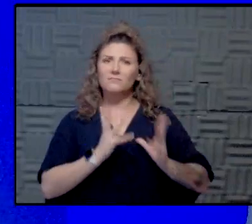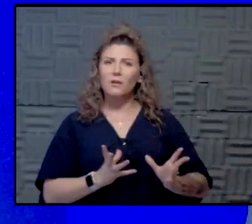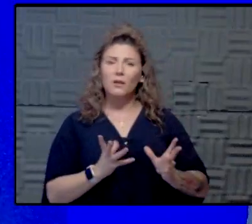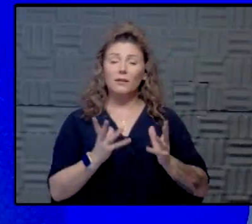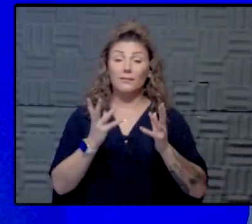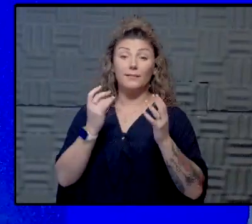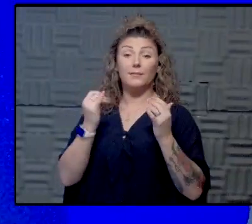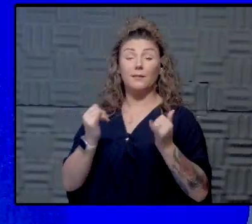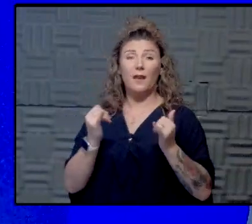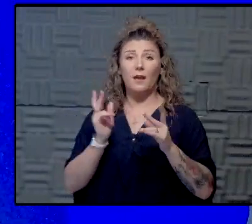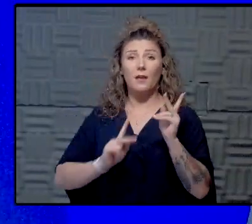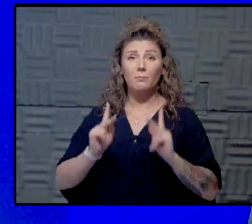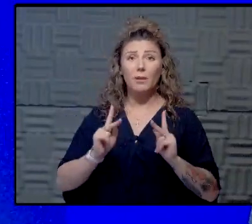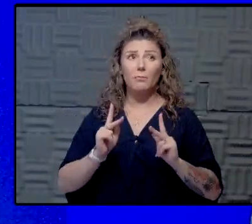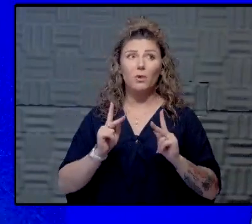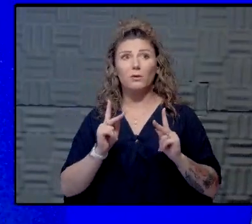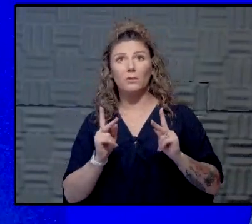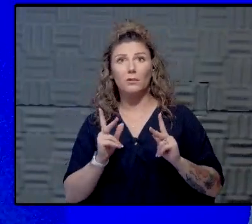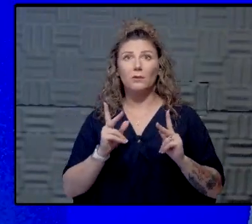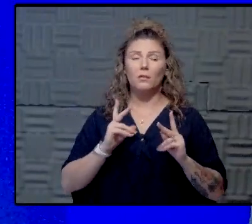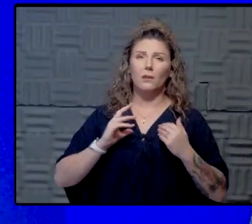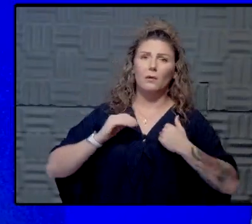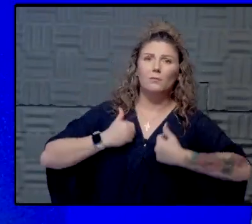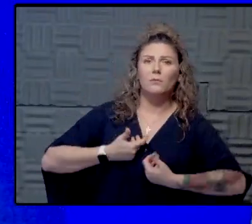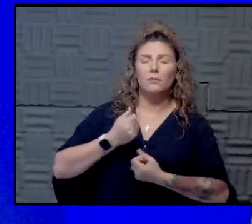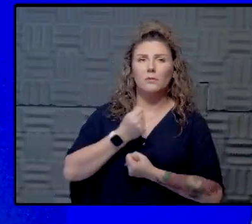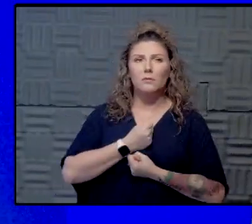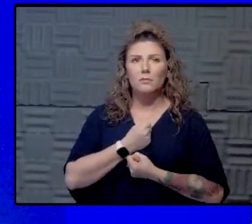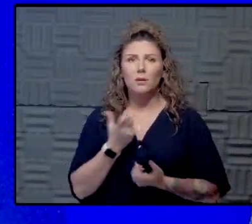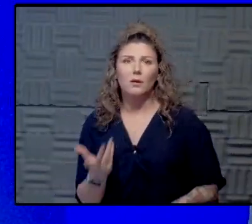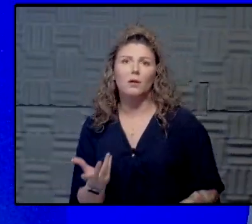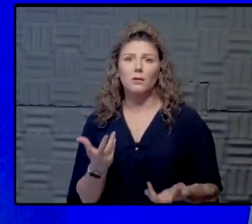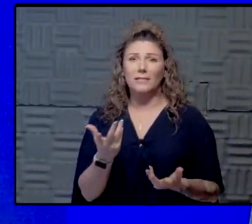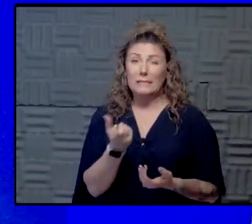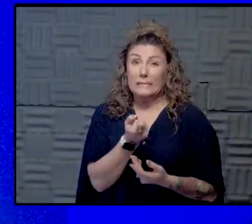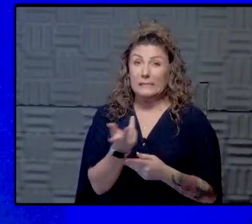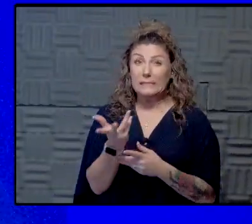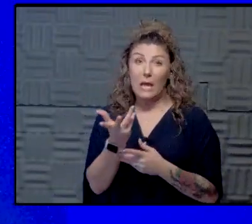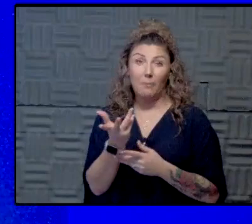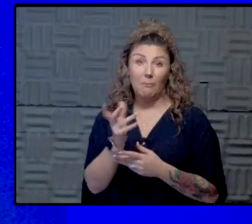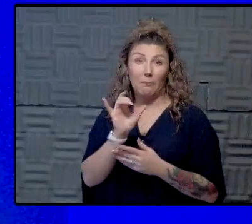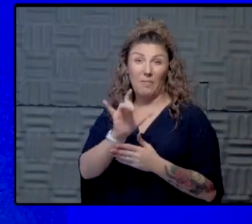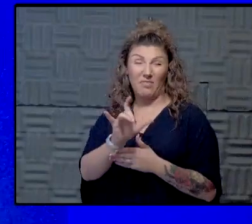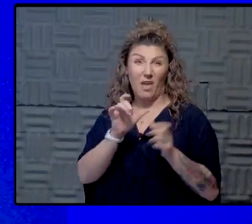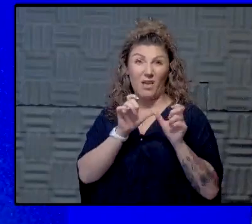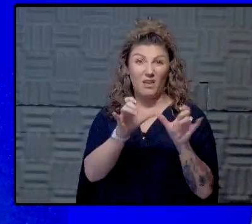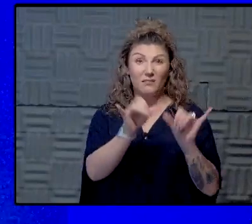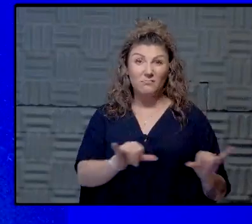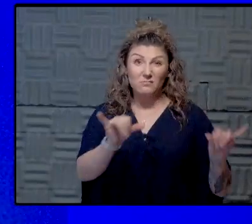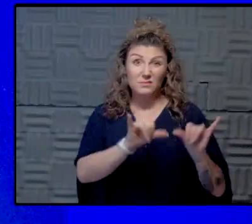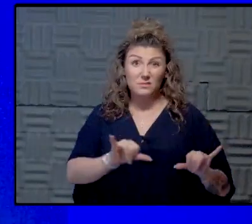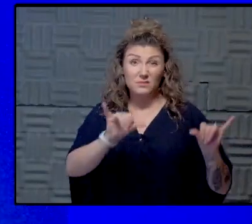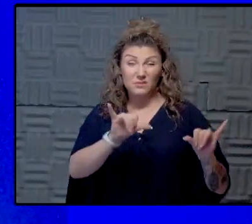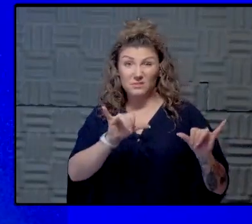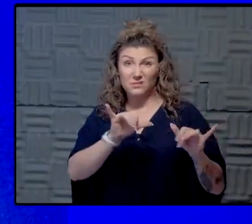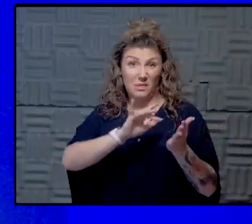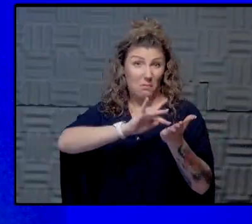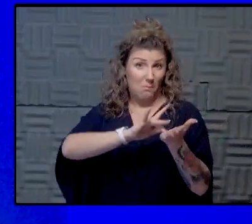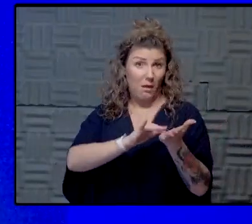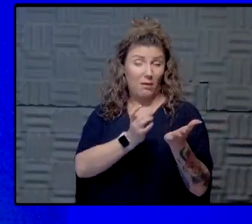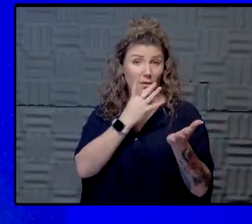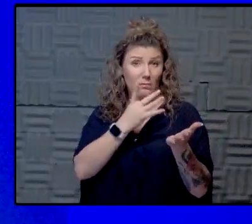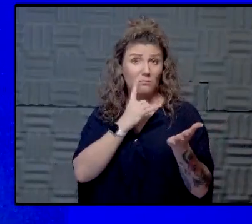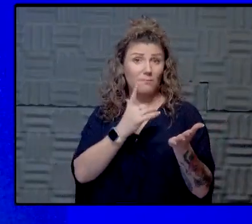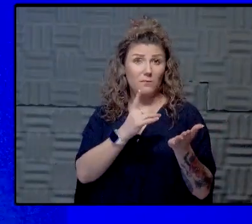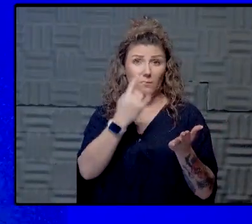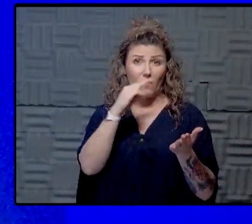you see, as people have kind of just grown tired, some of that adherence and that consistency with those medications for